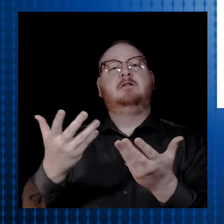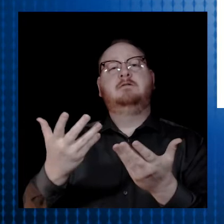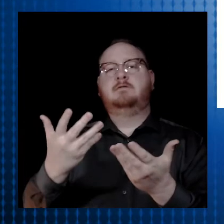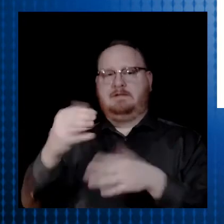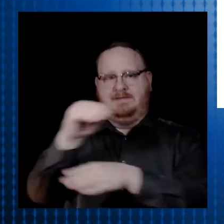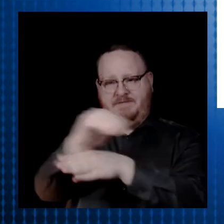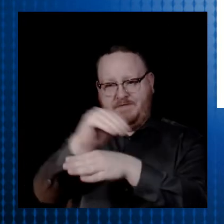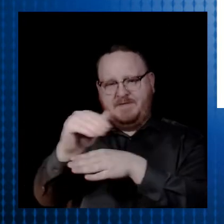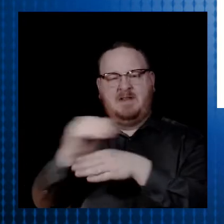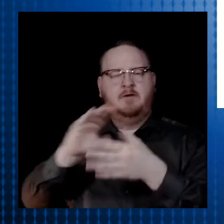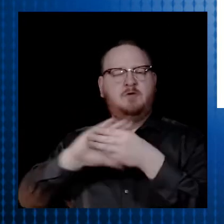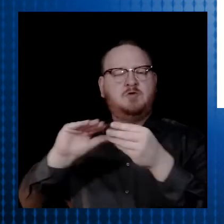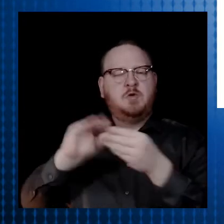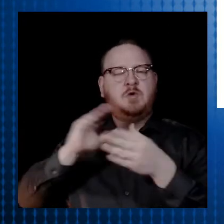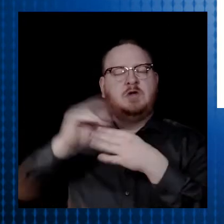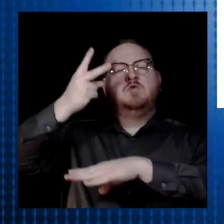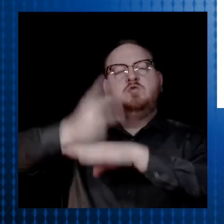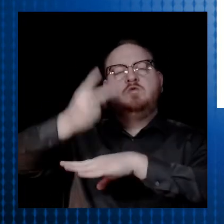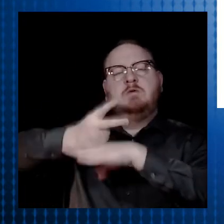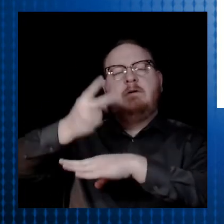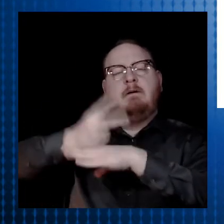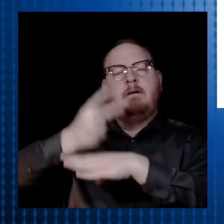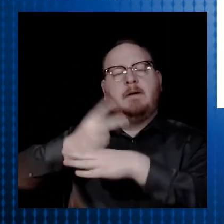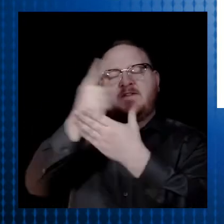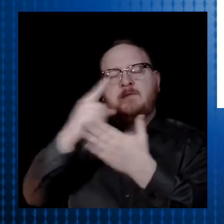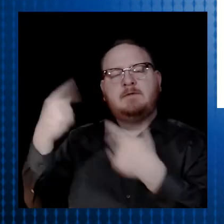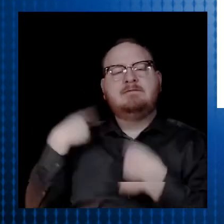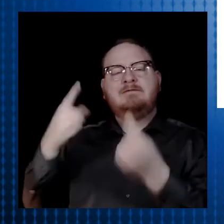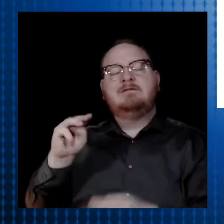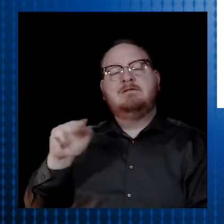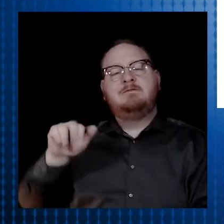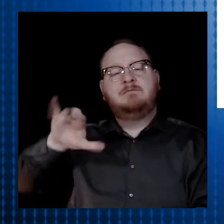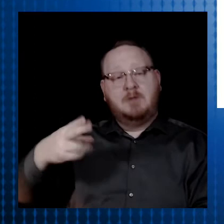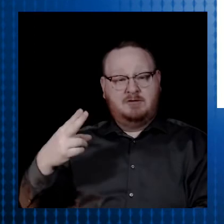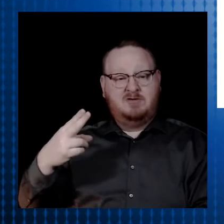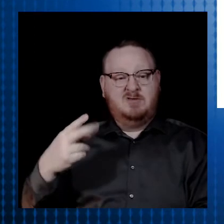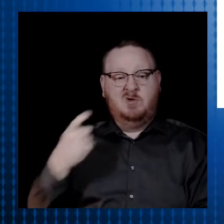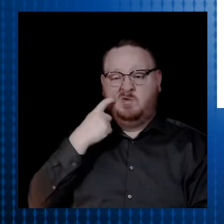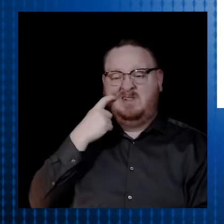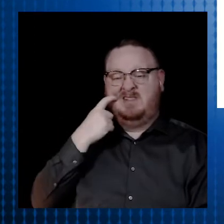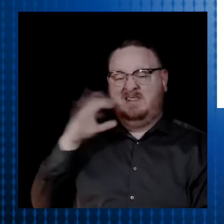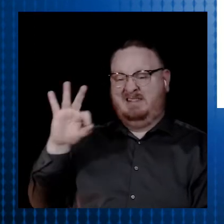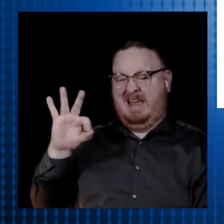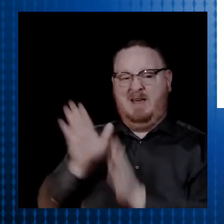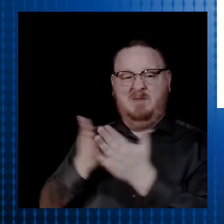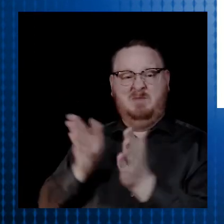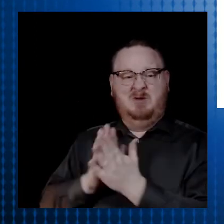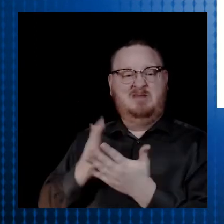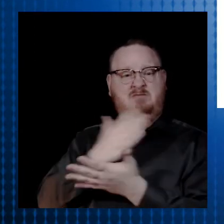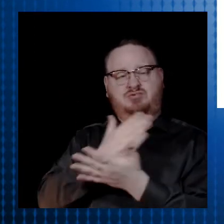for her students twice a week since March. They just finished their ninth novel together.